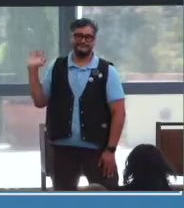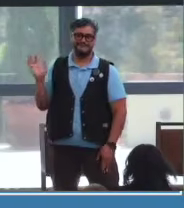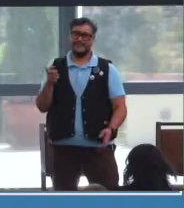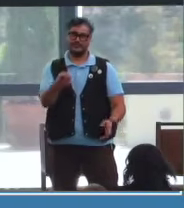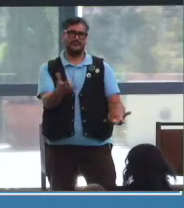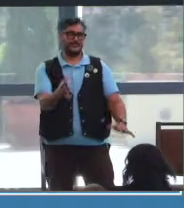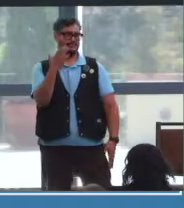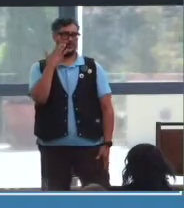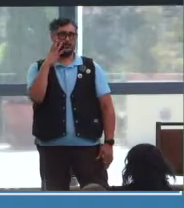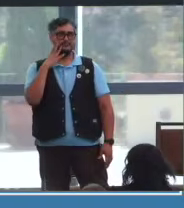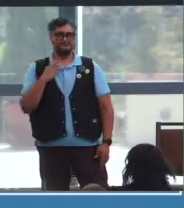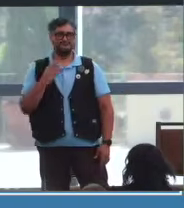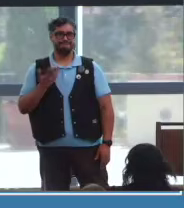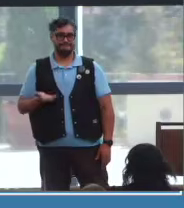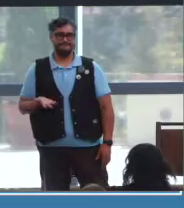sure, can identify.